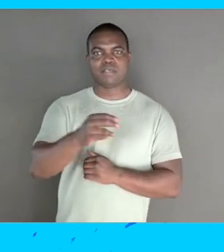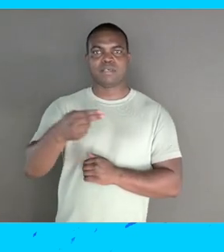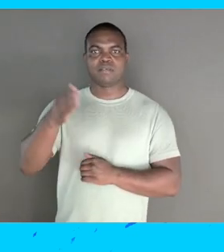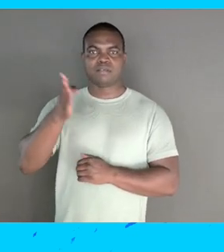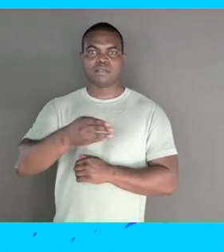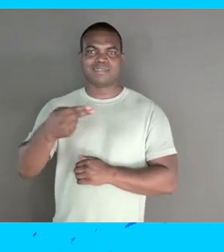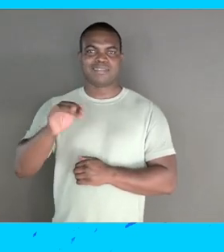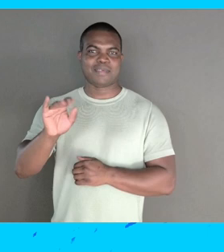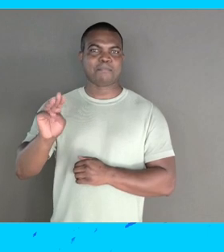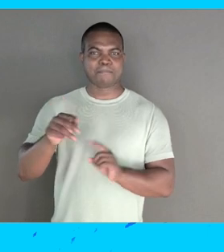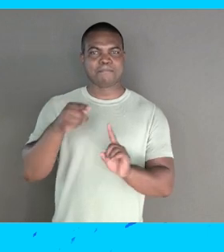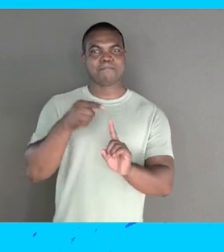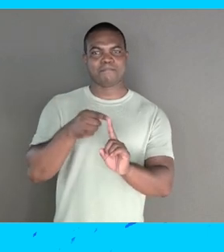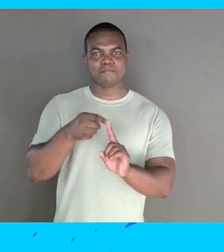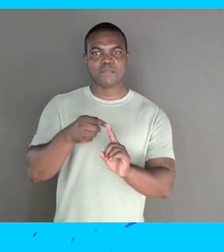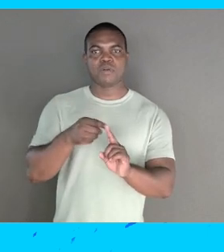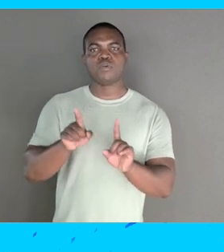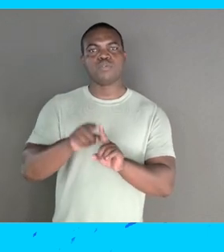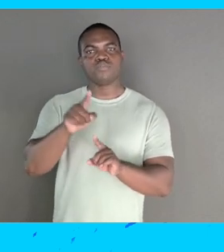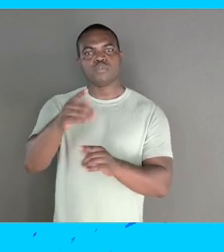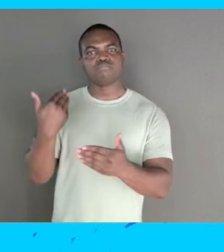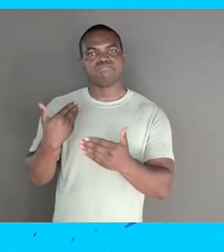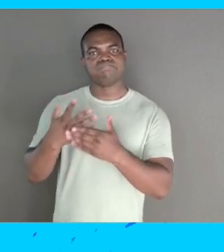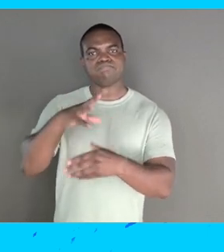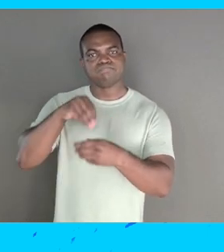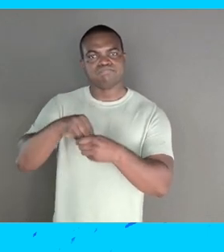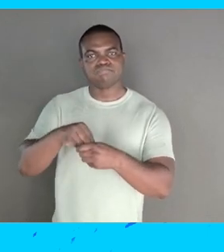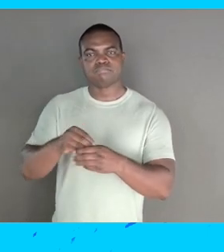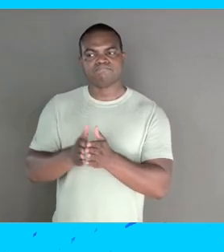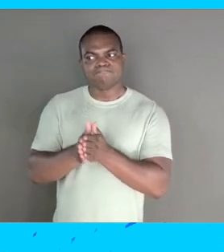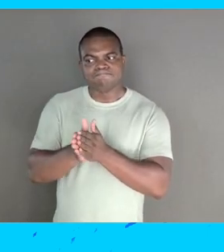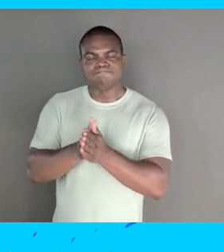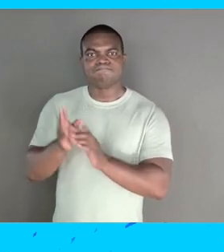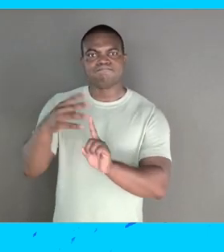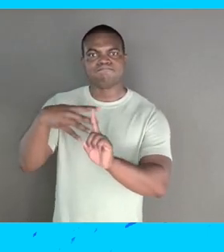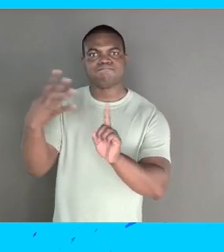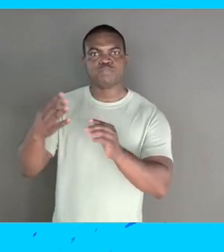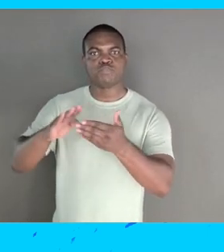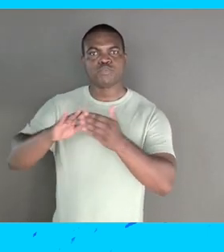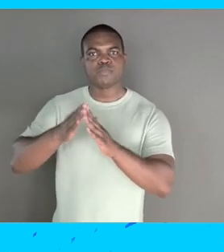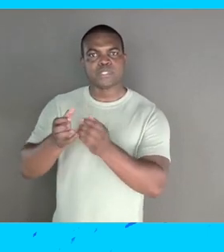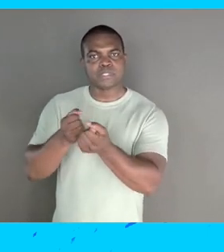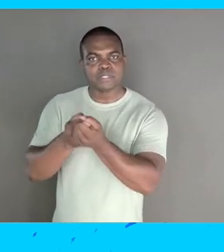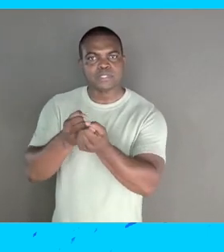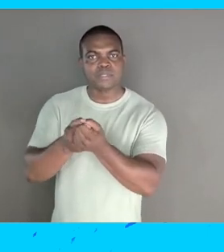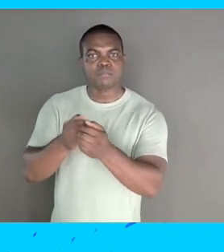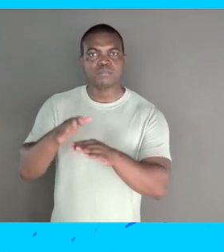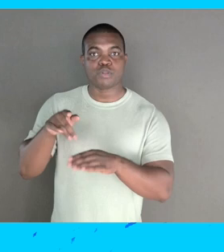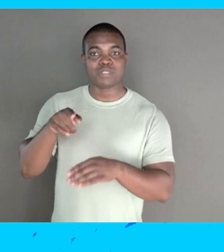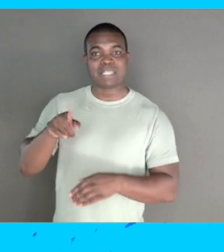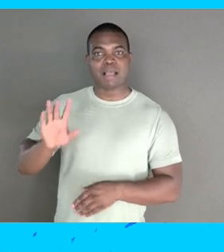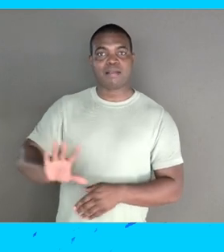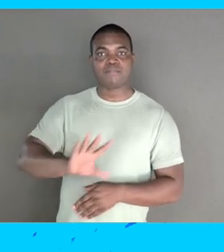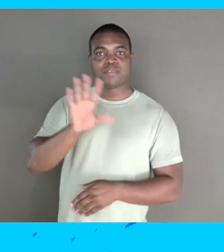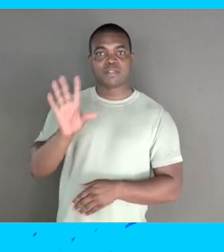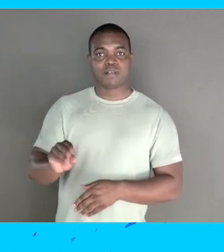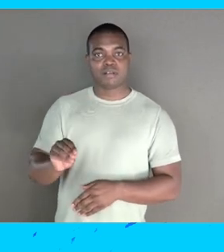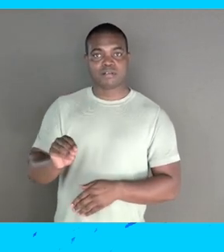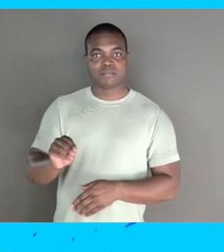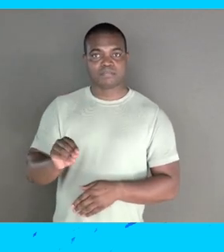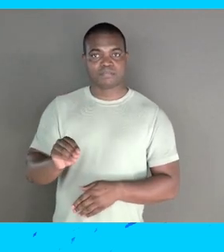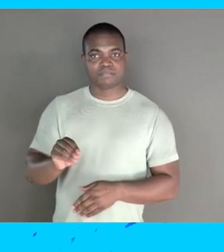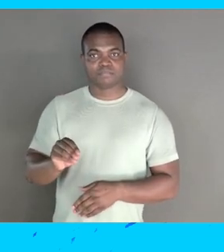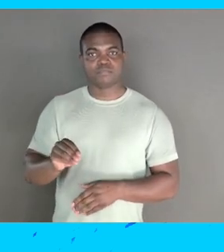special focus on issues related to sexual and reproductive health and mental health. In the year 2022, Kevin was